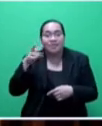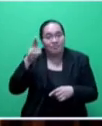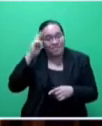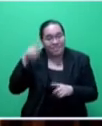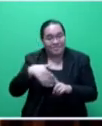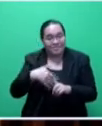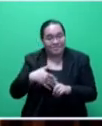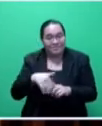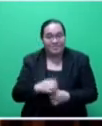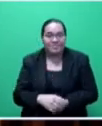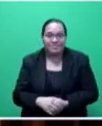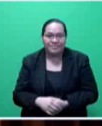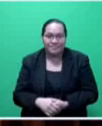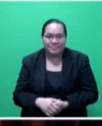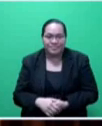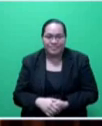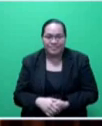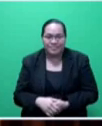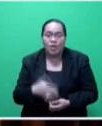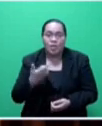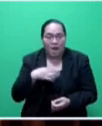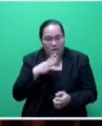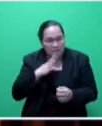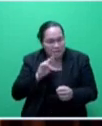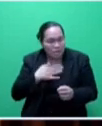reasons given behind the change.